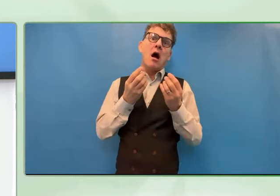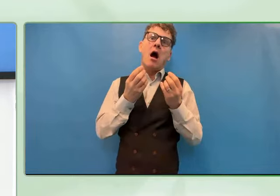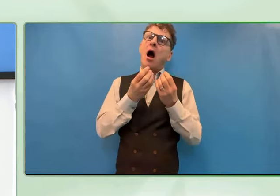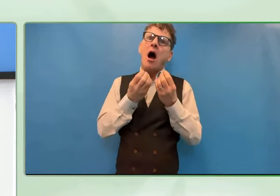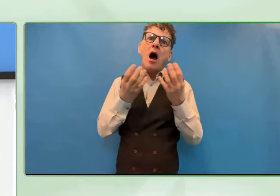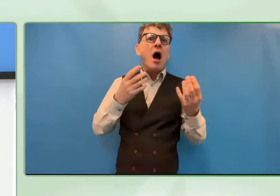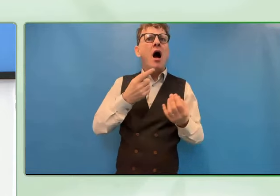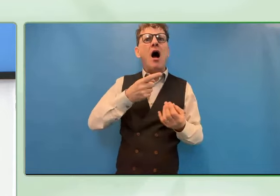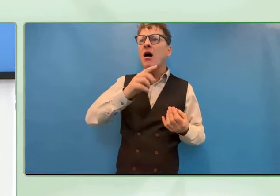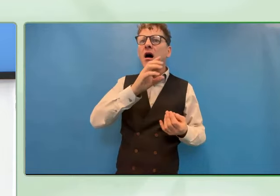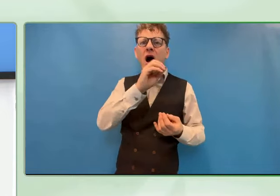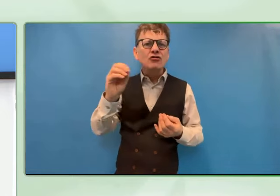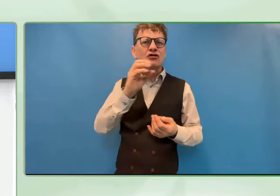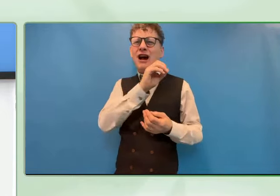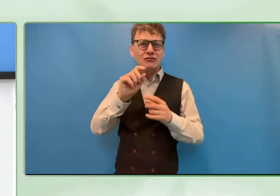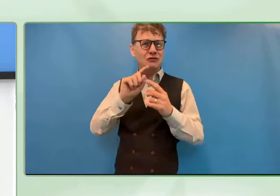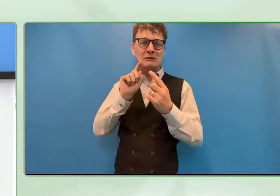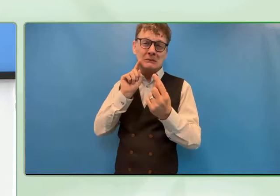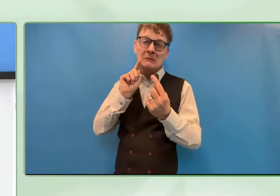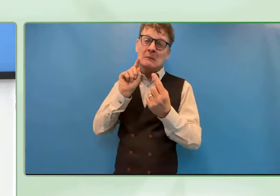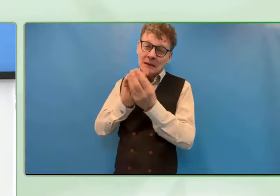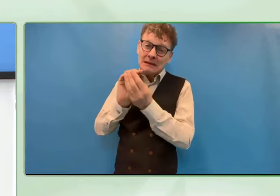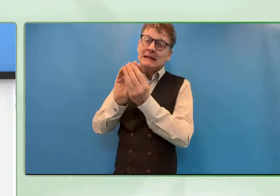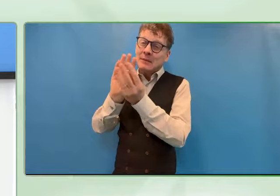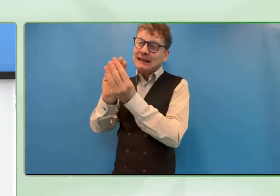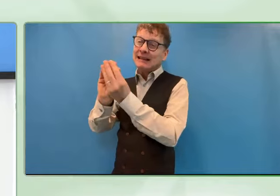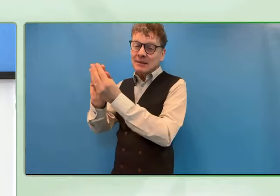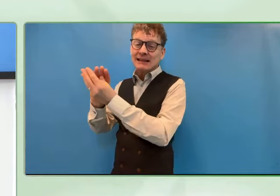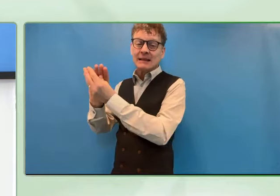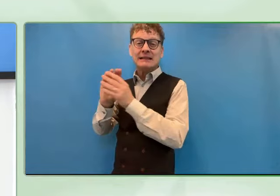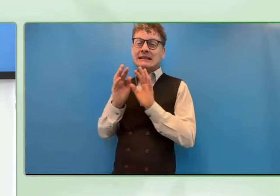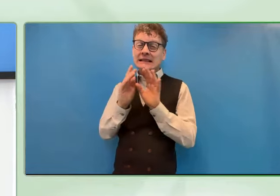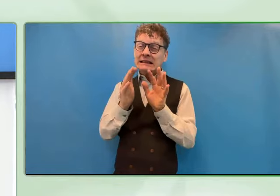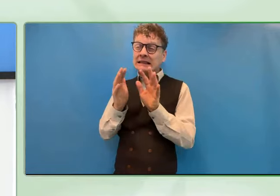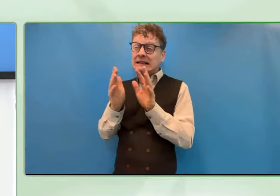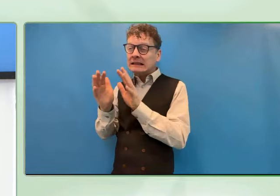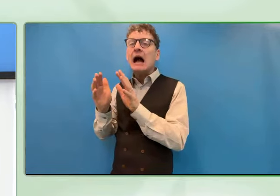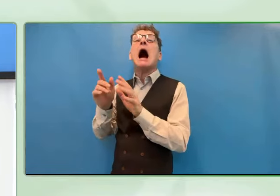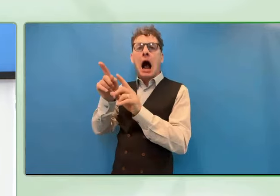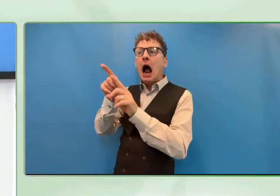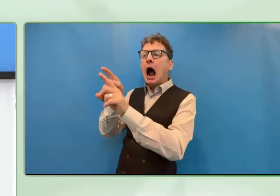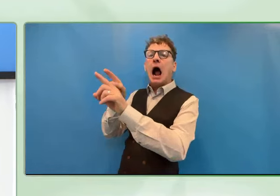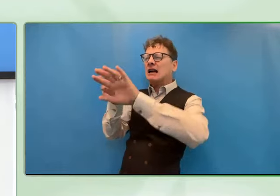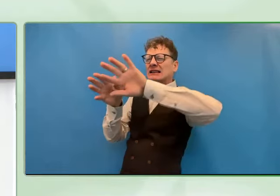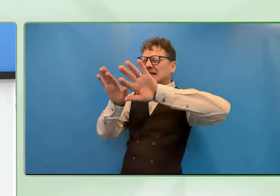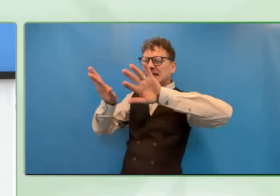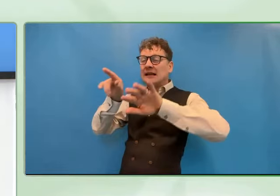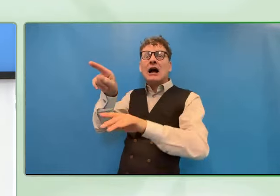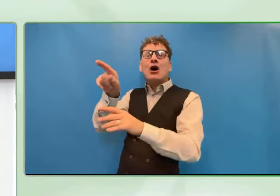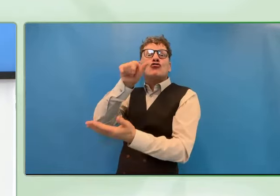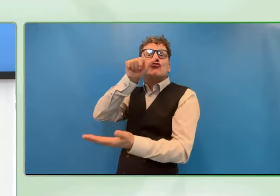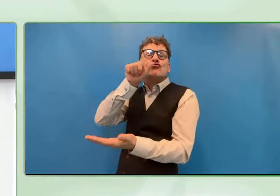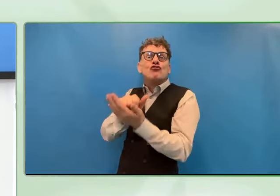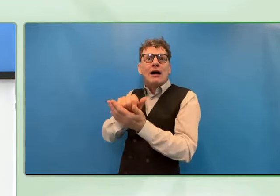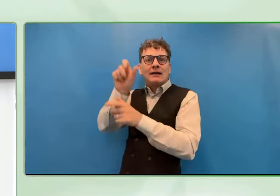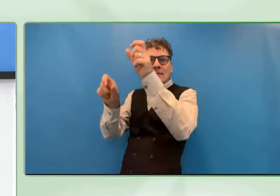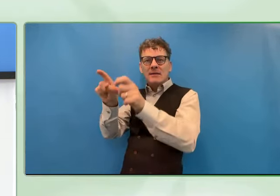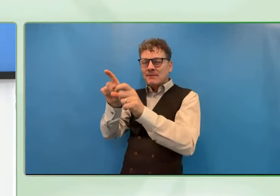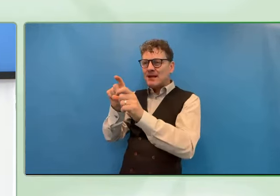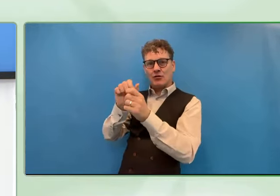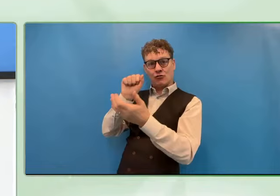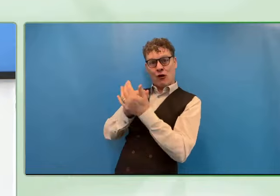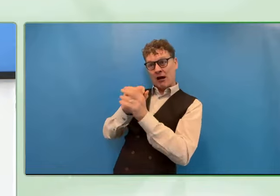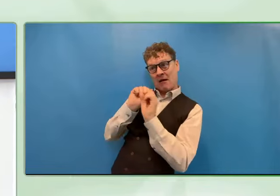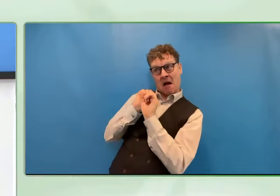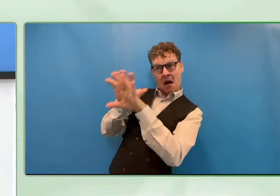yet, eventually, it all got filtered out, and I started reaching the right people and doing the right pitches and getting in the right traction and the right